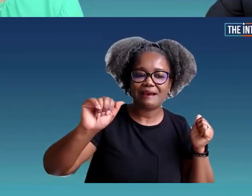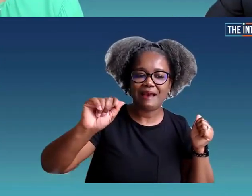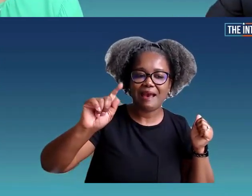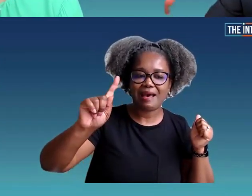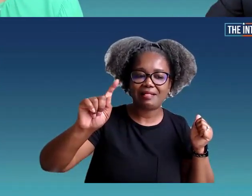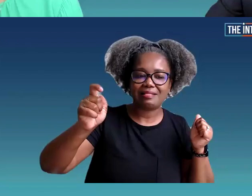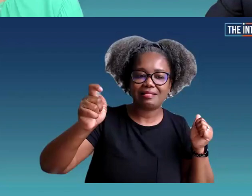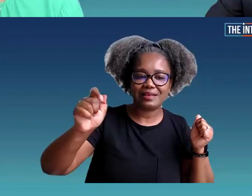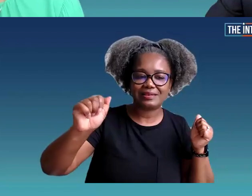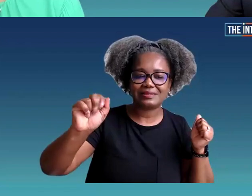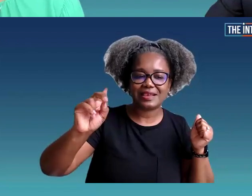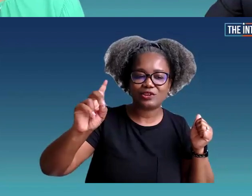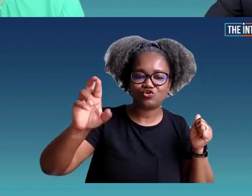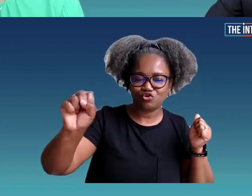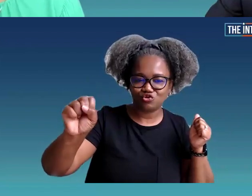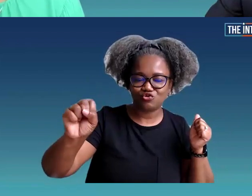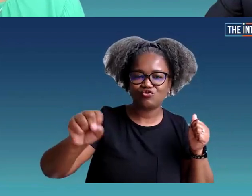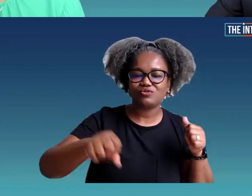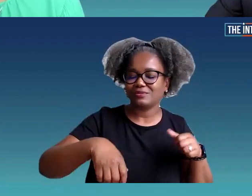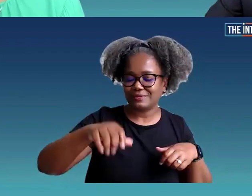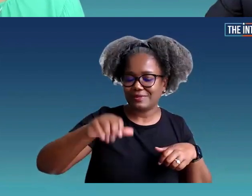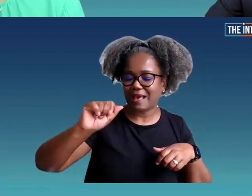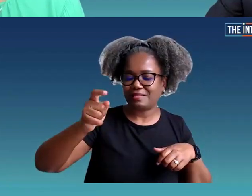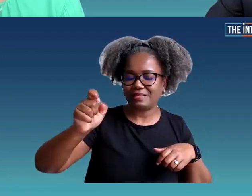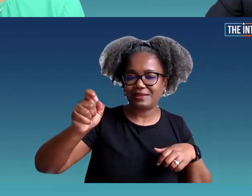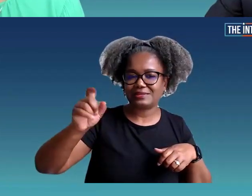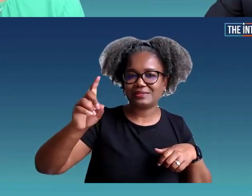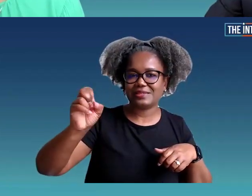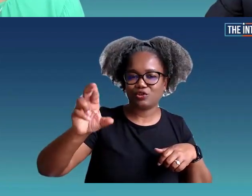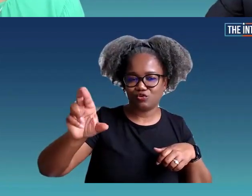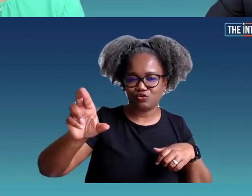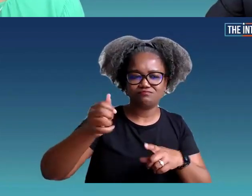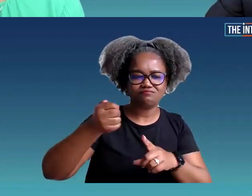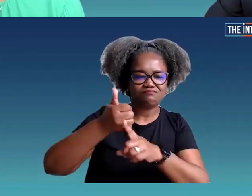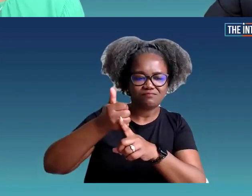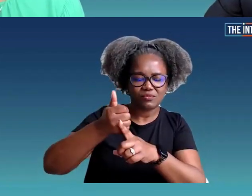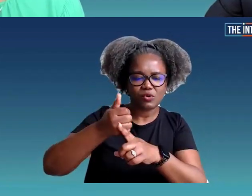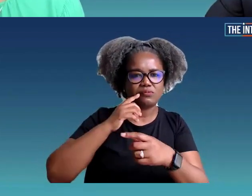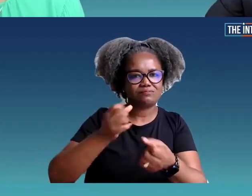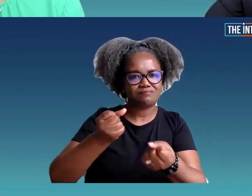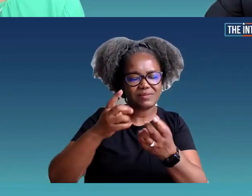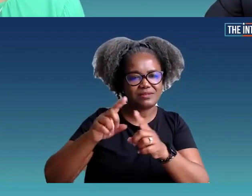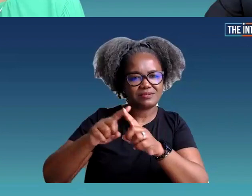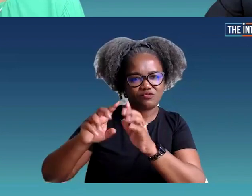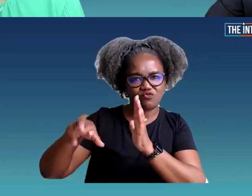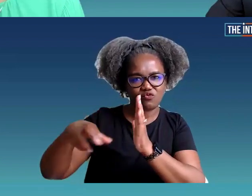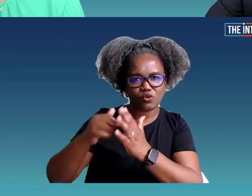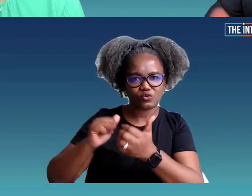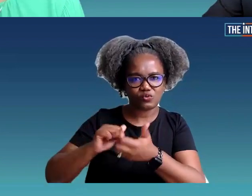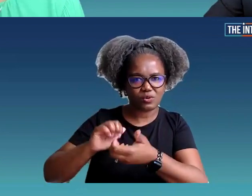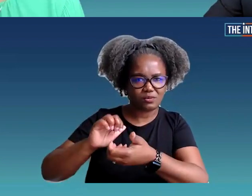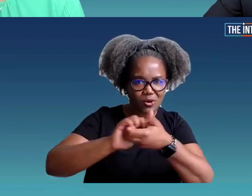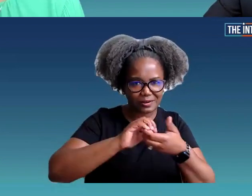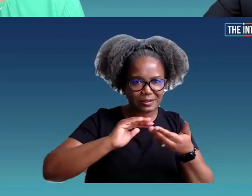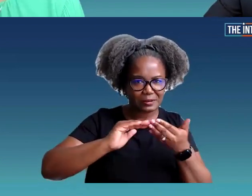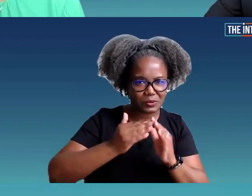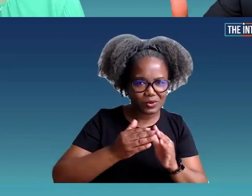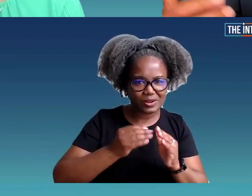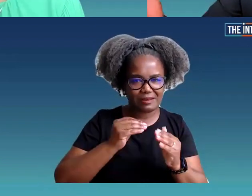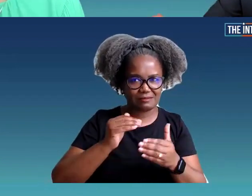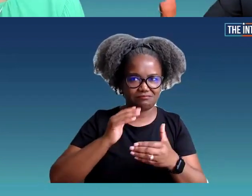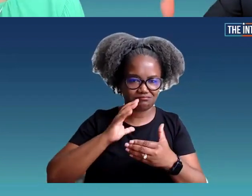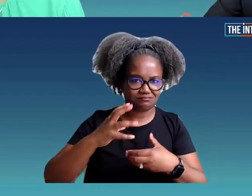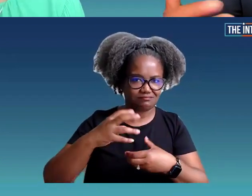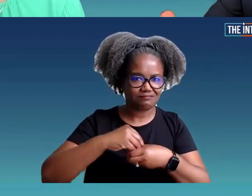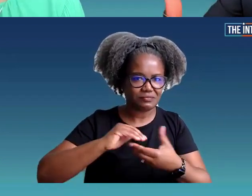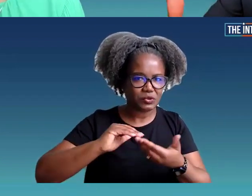of experience in health policy, multi-sector partnerships, and community engagement. Kimberly serves as the co-chair of